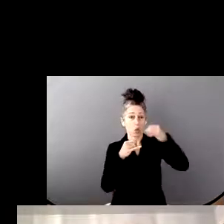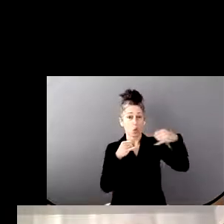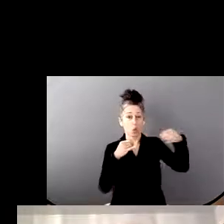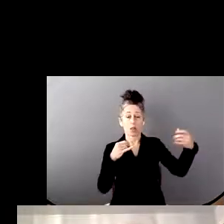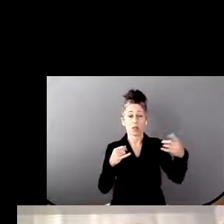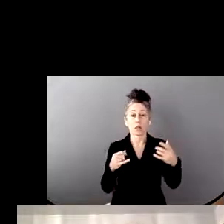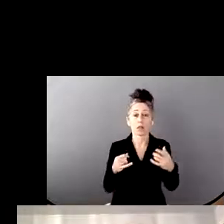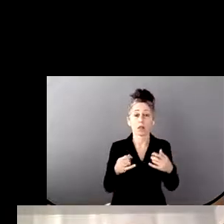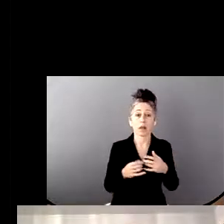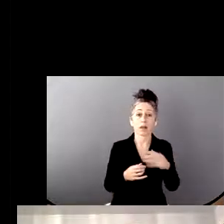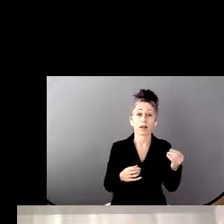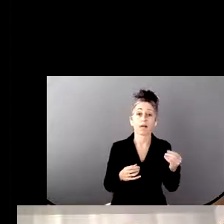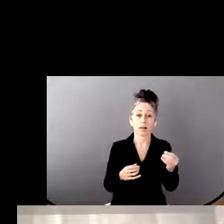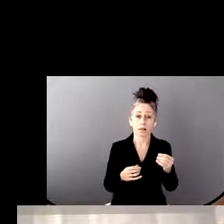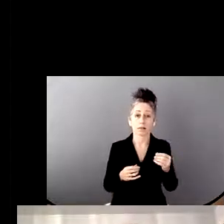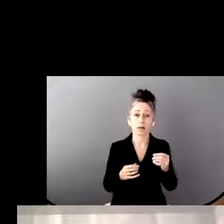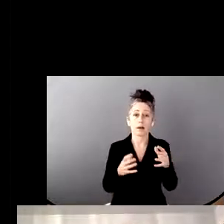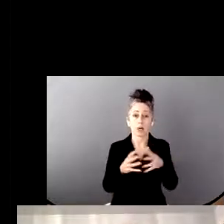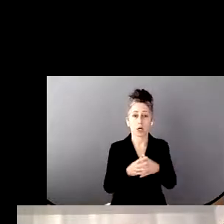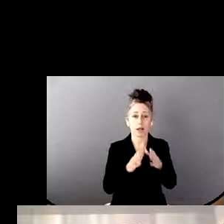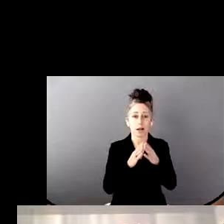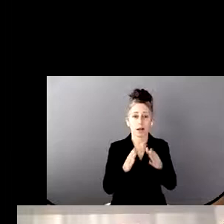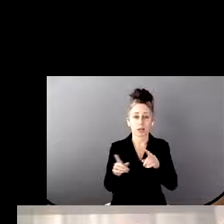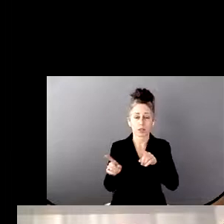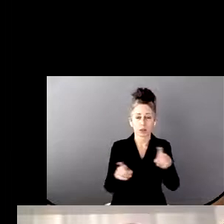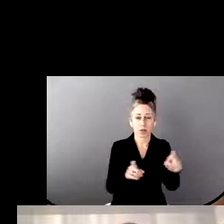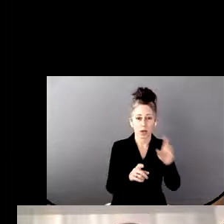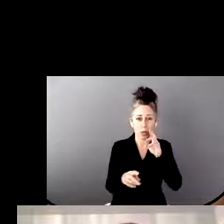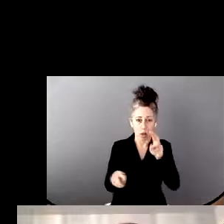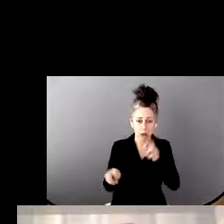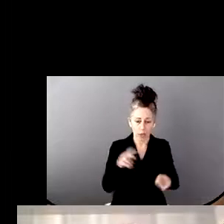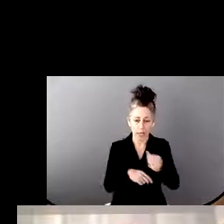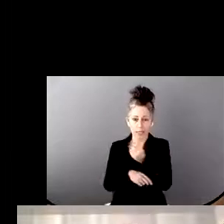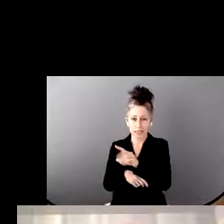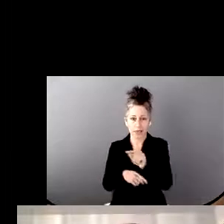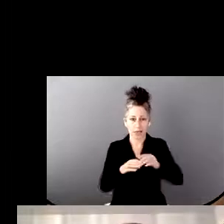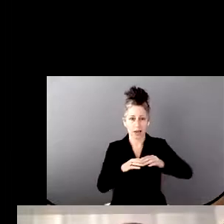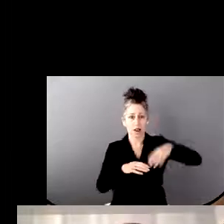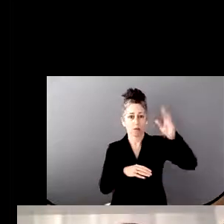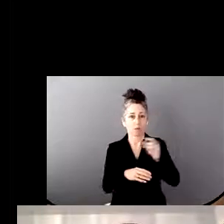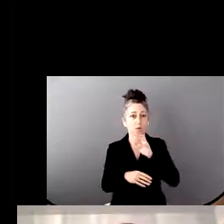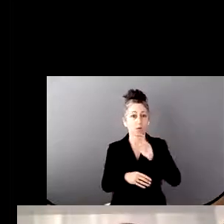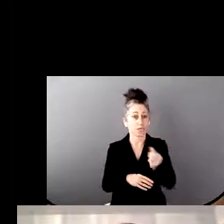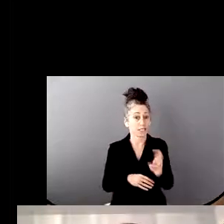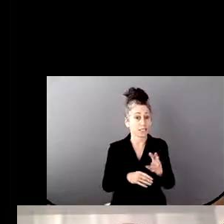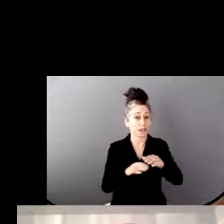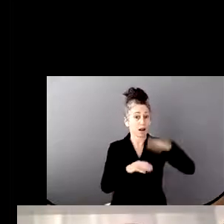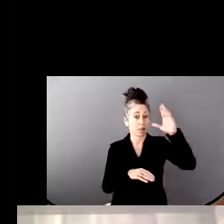for context, the American Housing Survey looks at people ages 16 and up, so slightly different age grouping